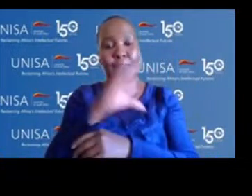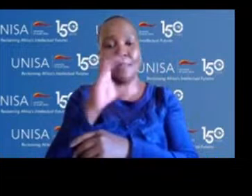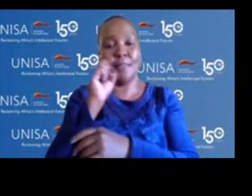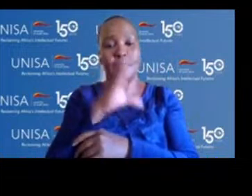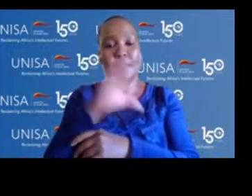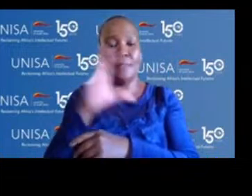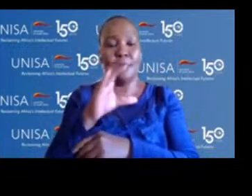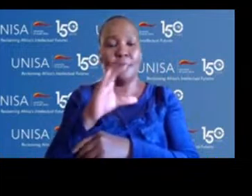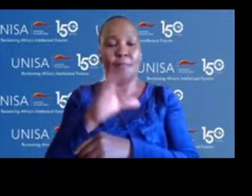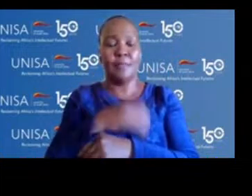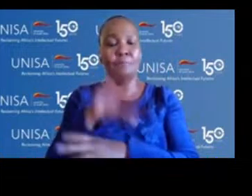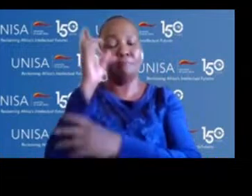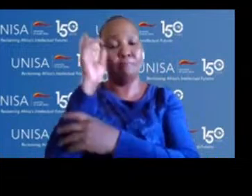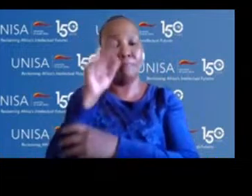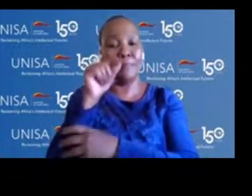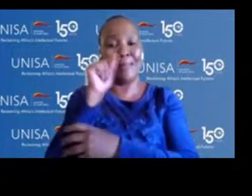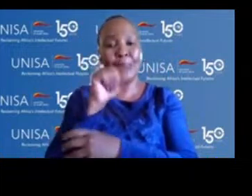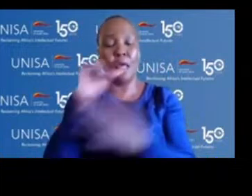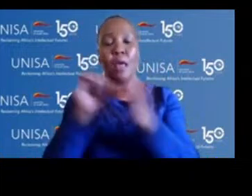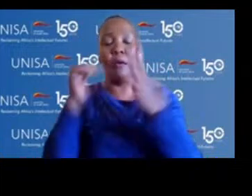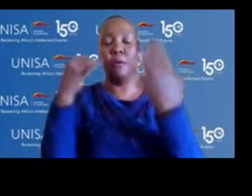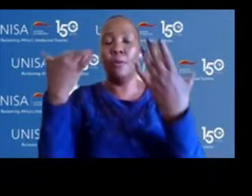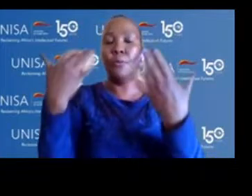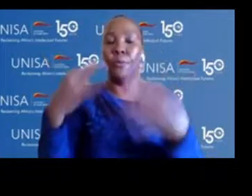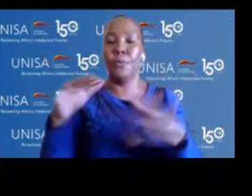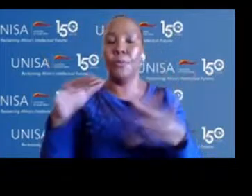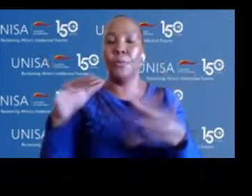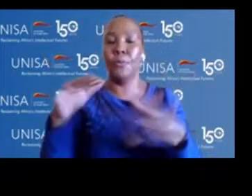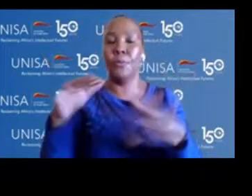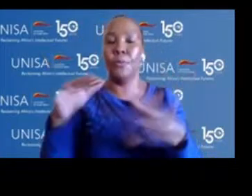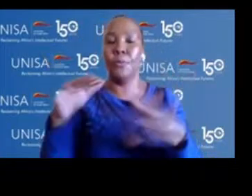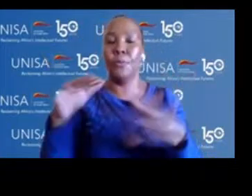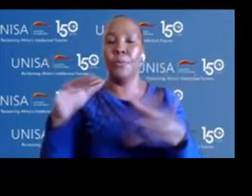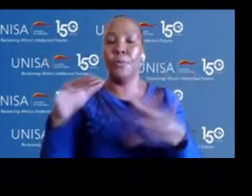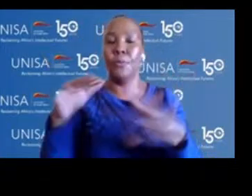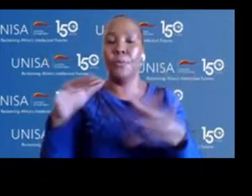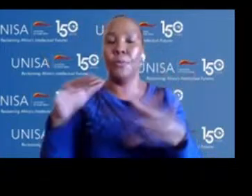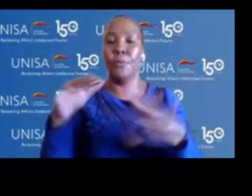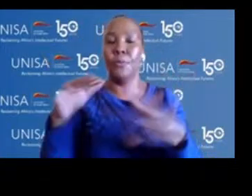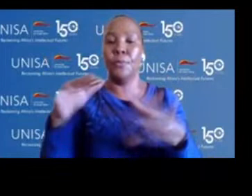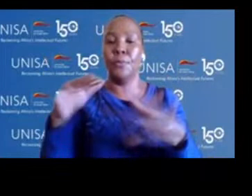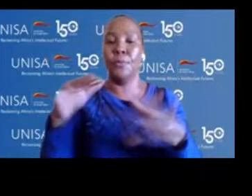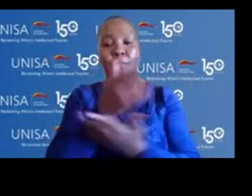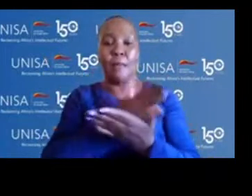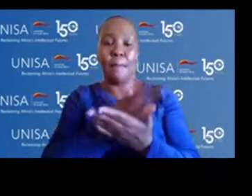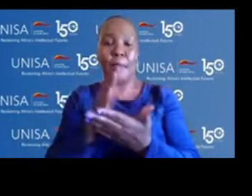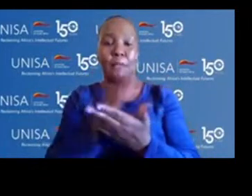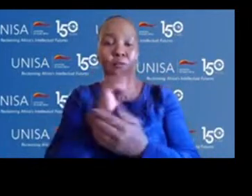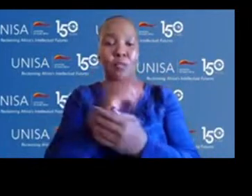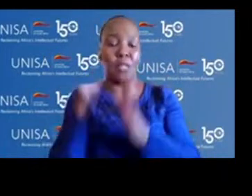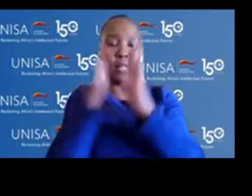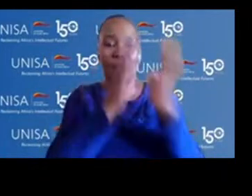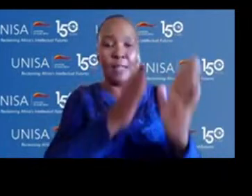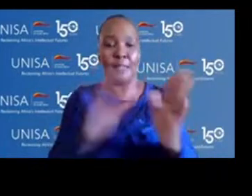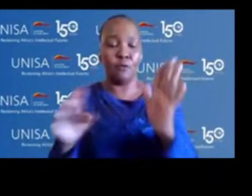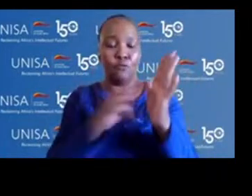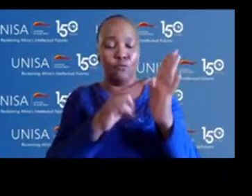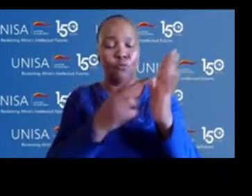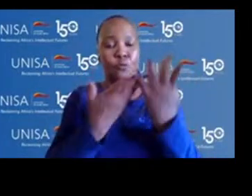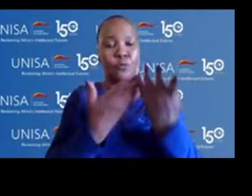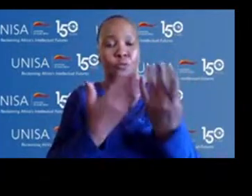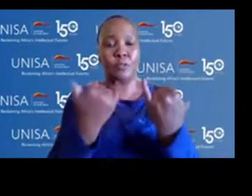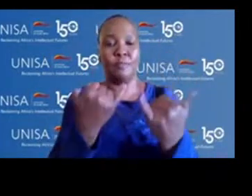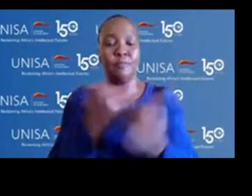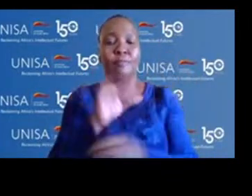take note of this. This is very important information sitting over here as part of the slide that I just showed you guys as well. So